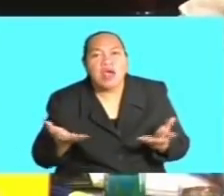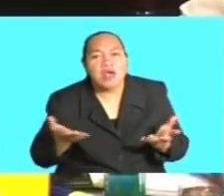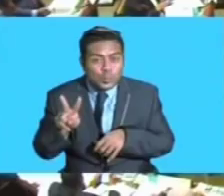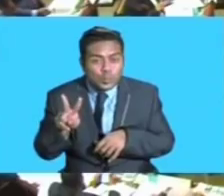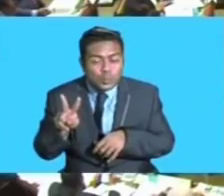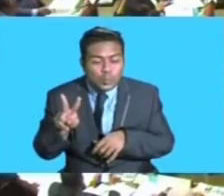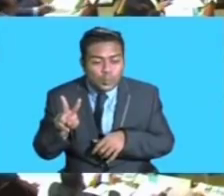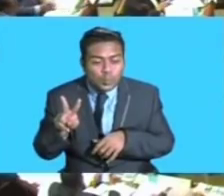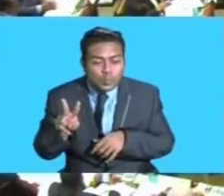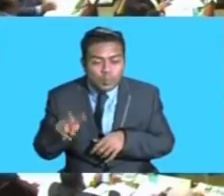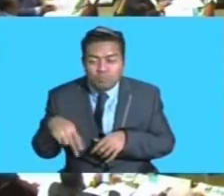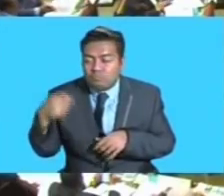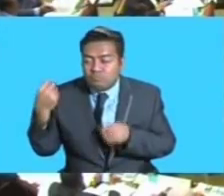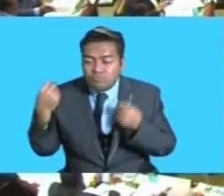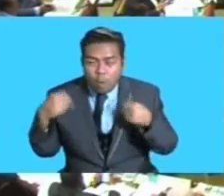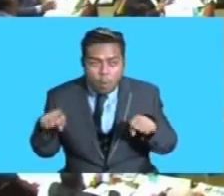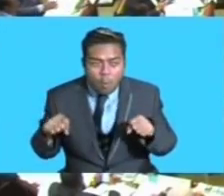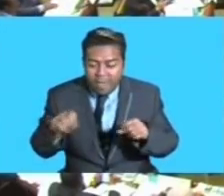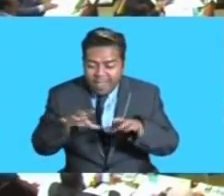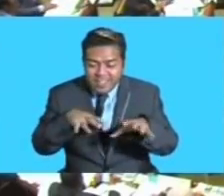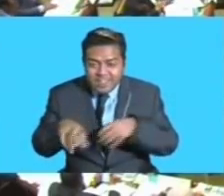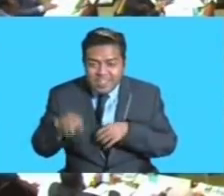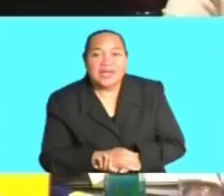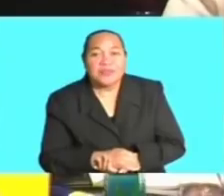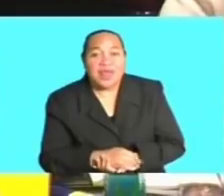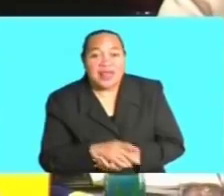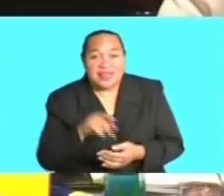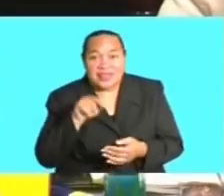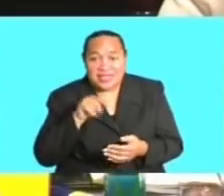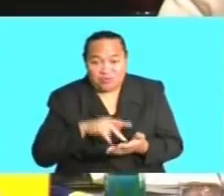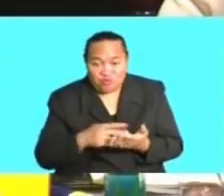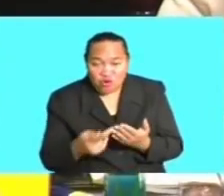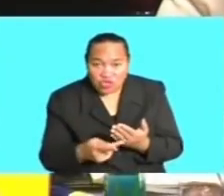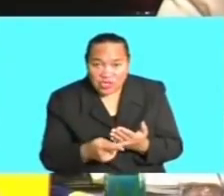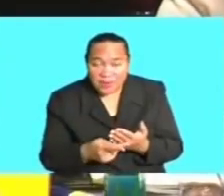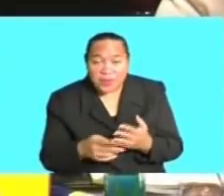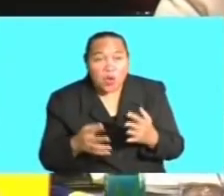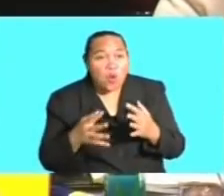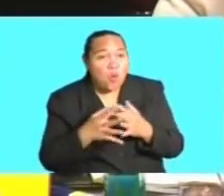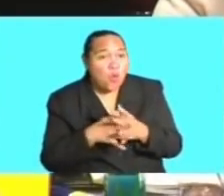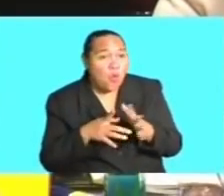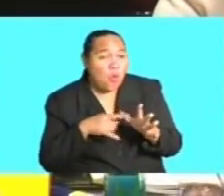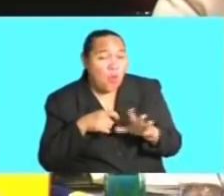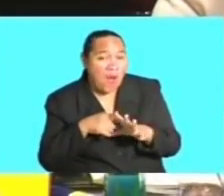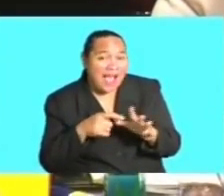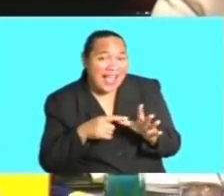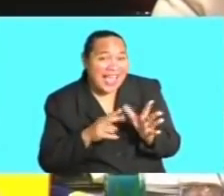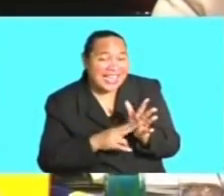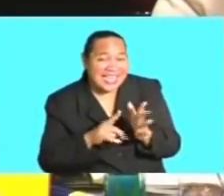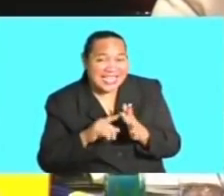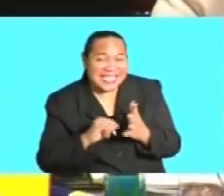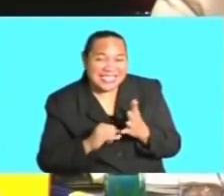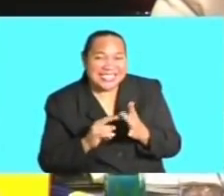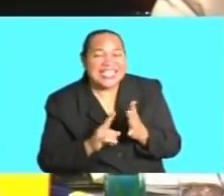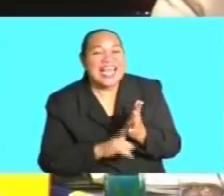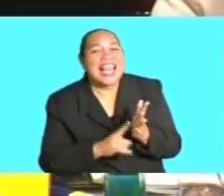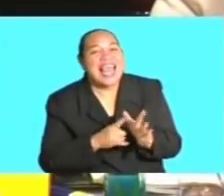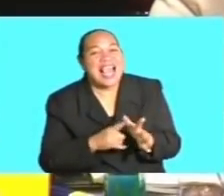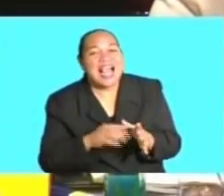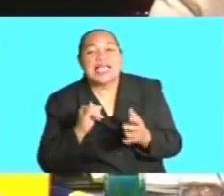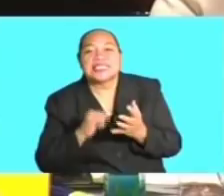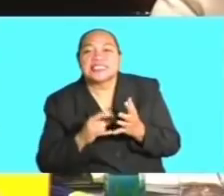mother live? They live in Wakanisila, which you haven't visited yet. Wakanisila, Field 4, Sakoda,